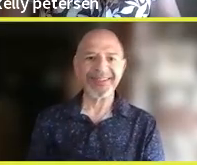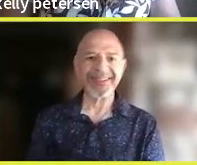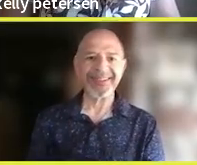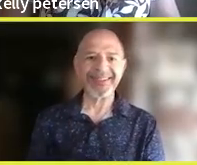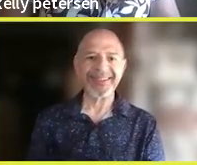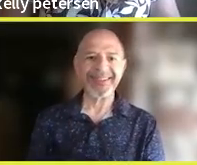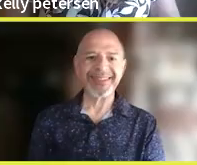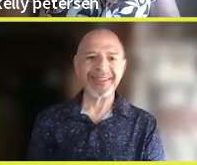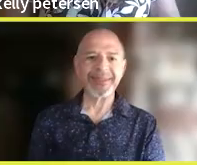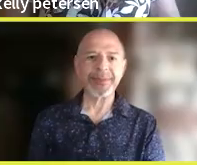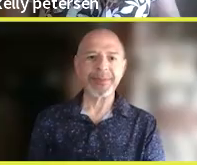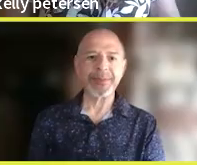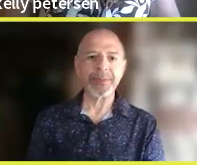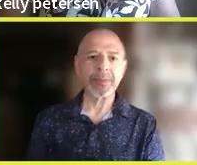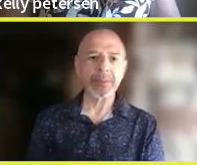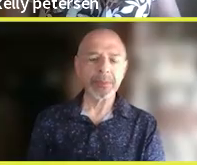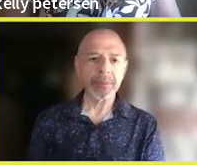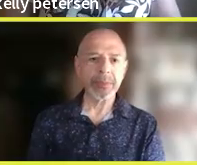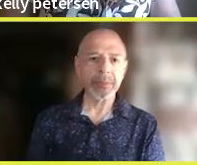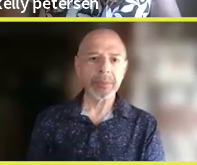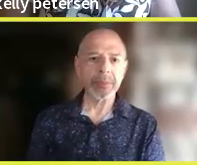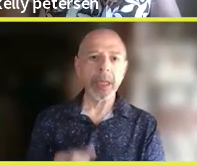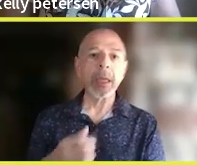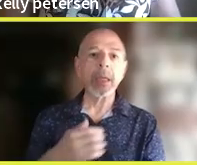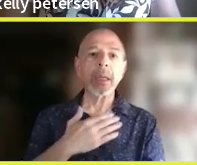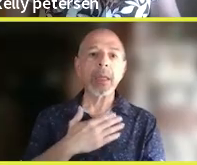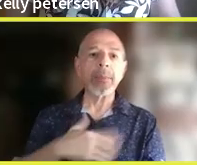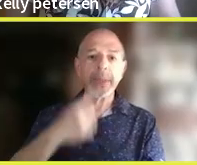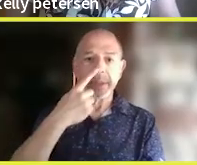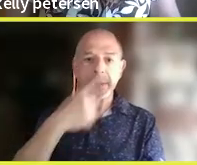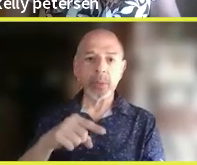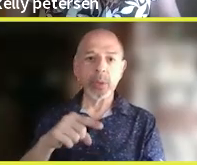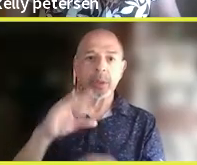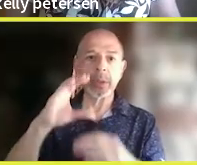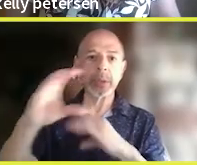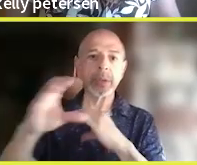contact information in the chat, or not even in the chat, but